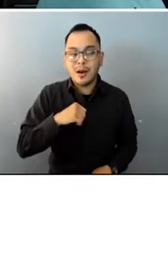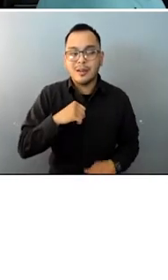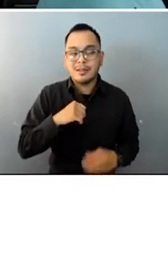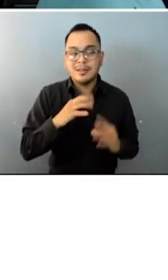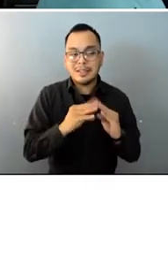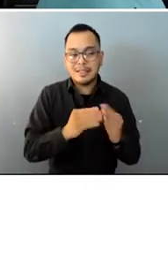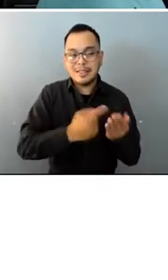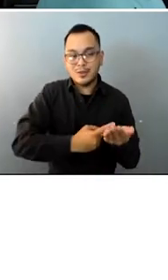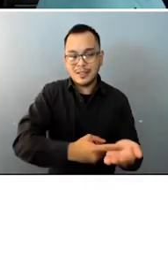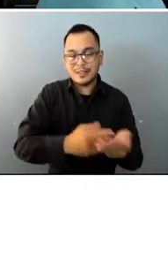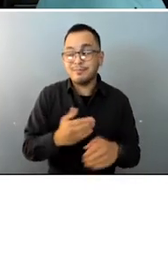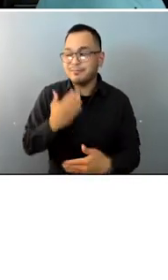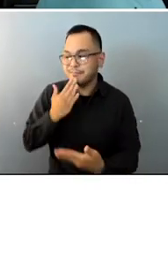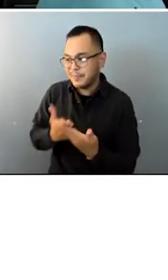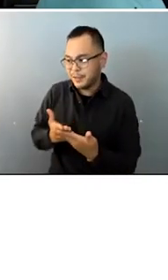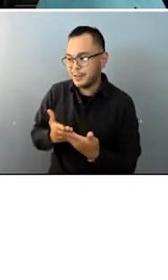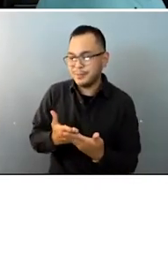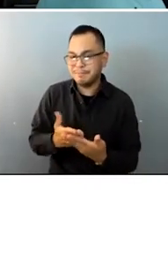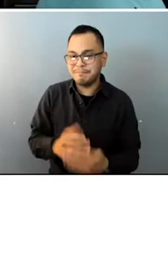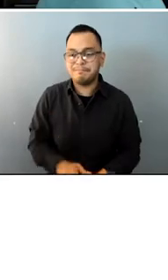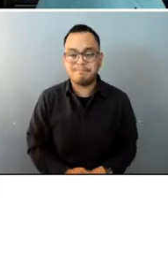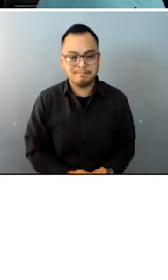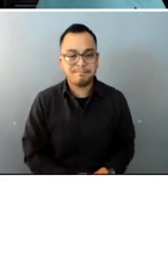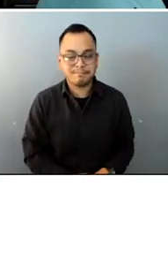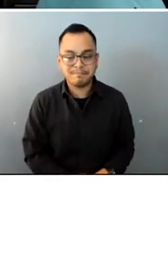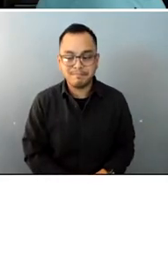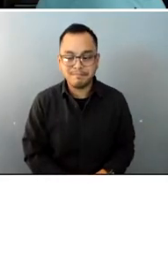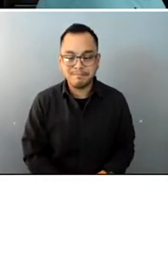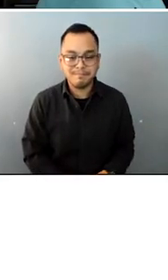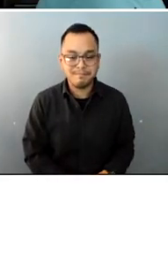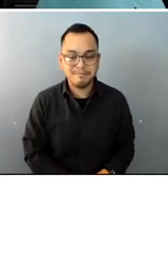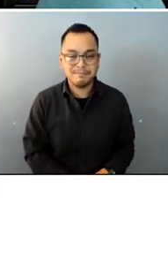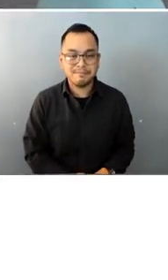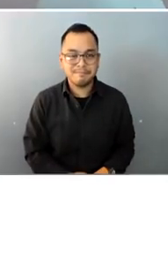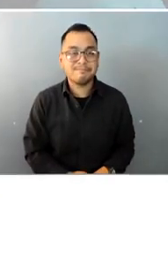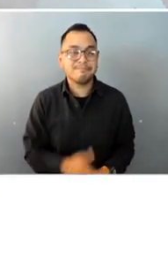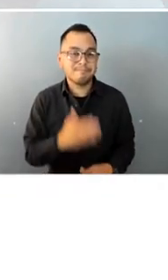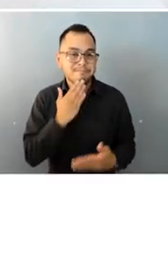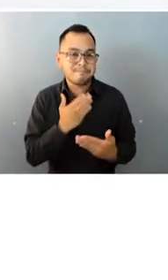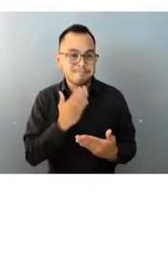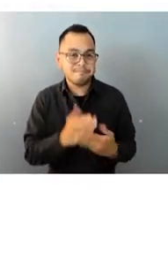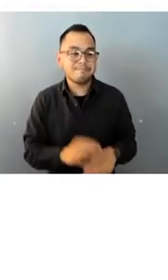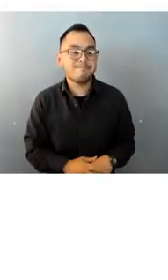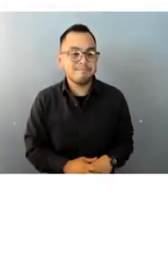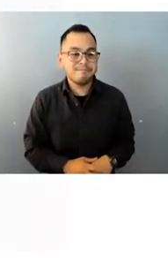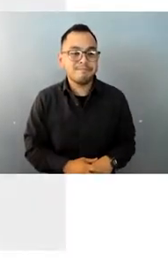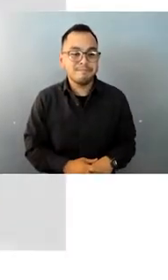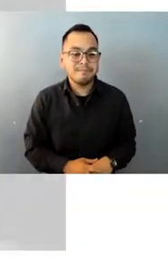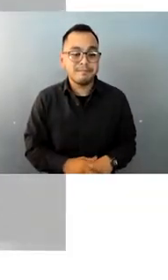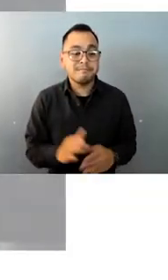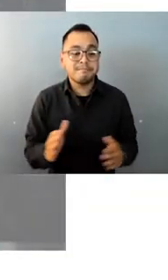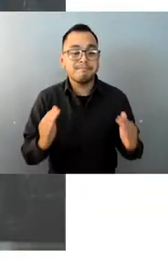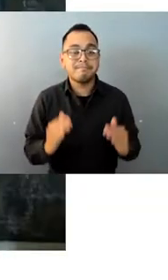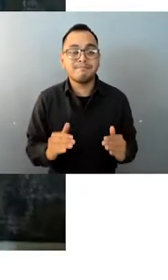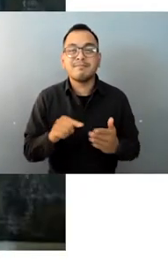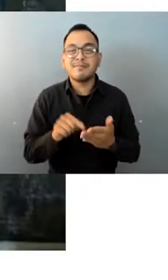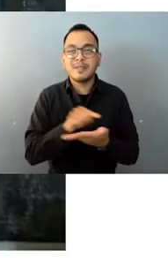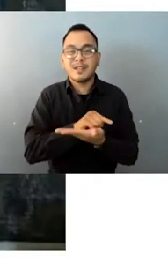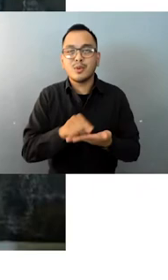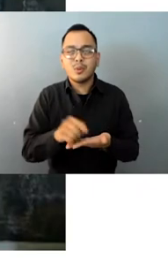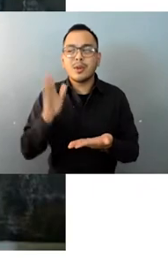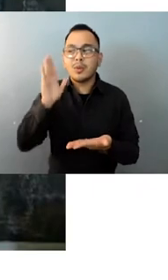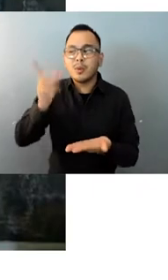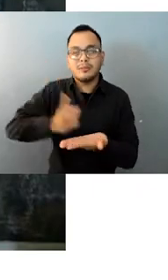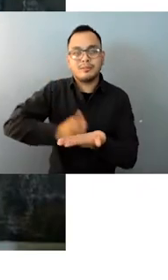Pride series. This is my pleasure. Definitely my pleasure. Thank you very much for inviting me. Thank you. This week,